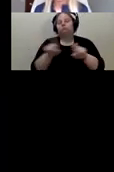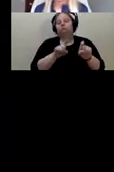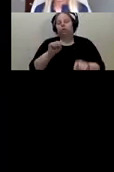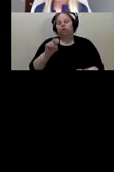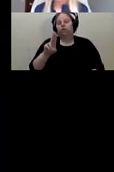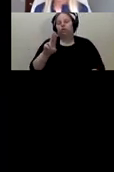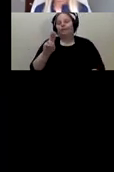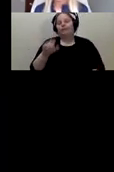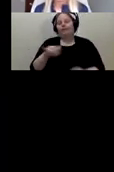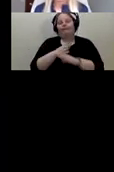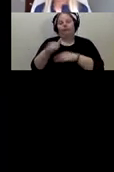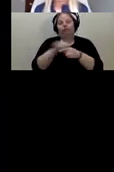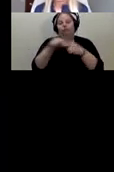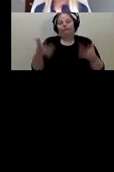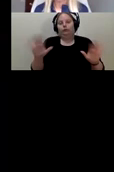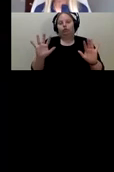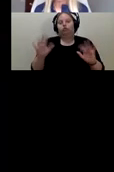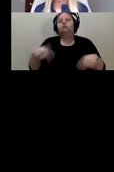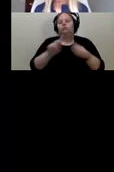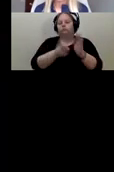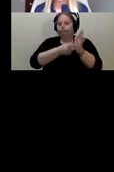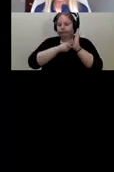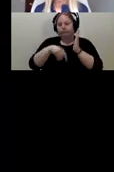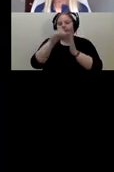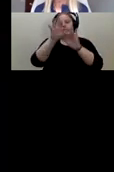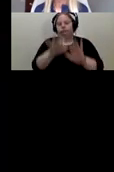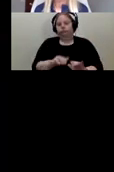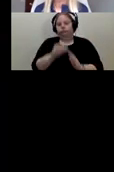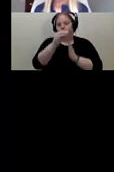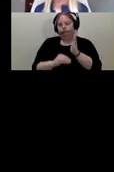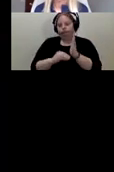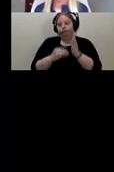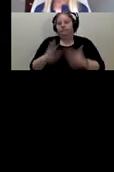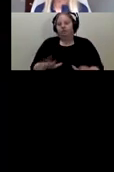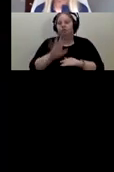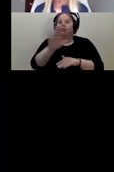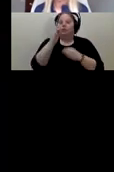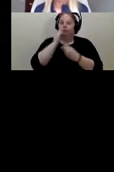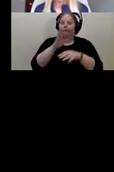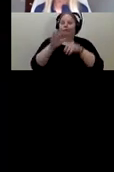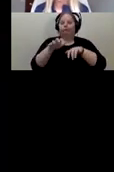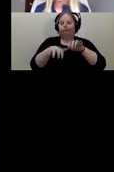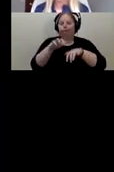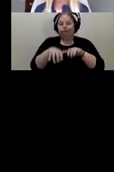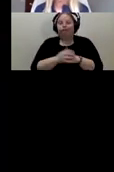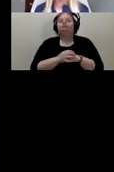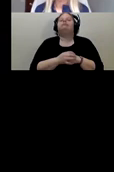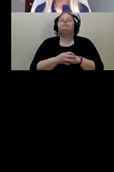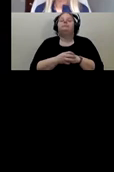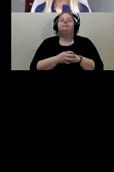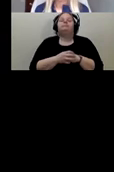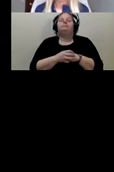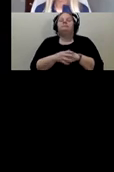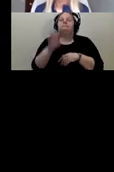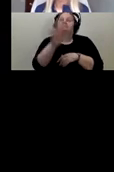training, which you will be required to complete, and then you'll input your information. And then